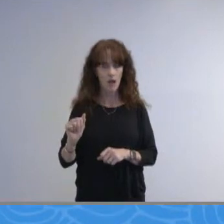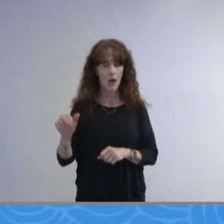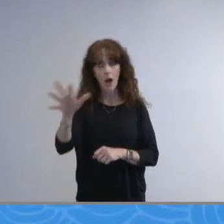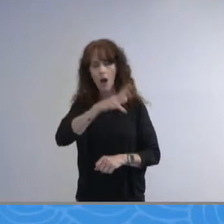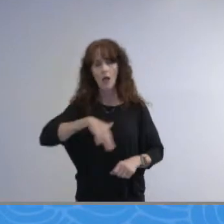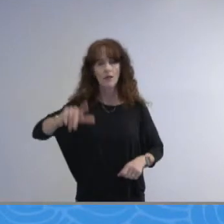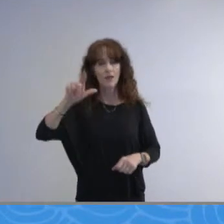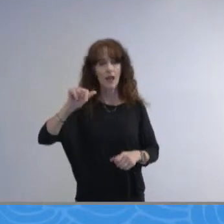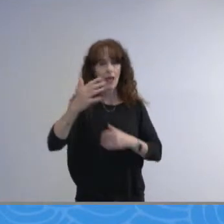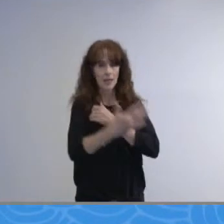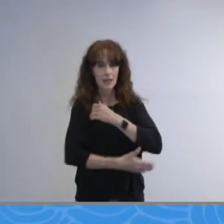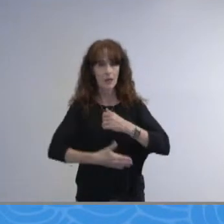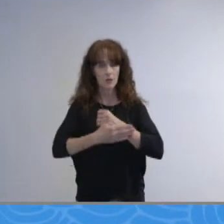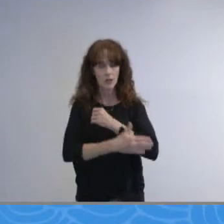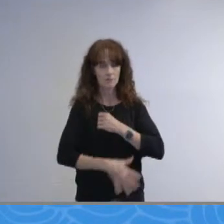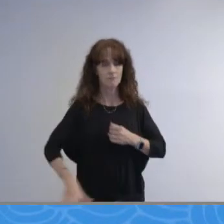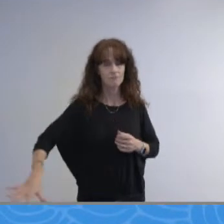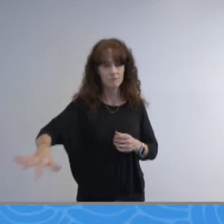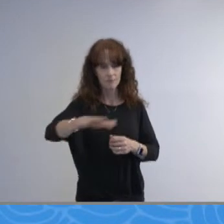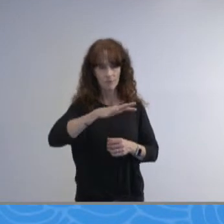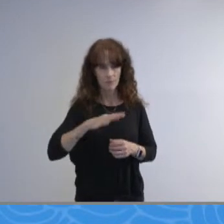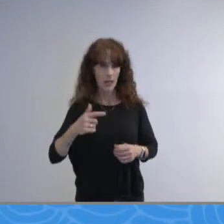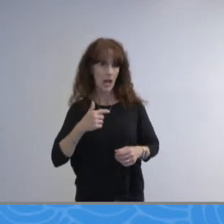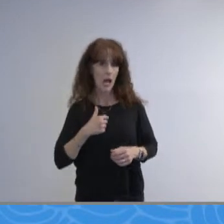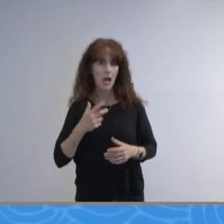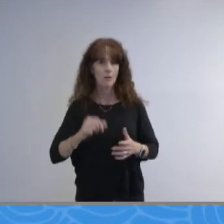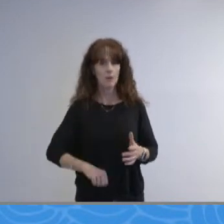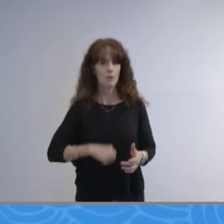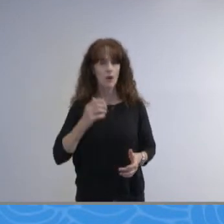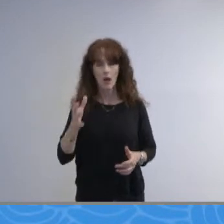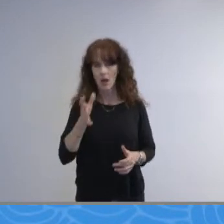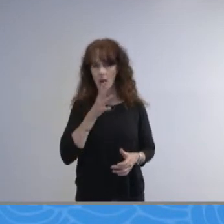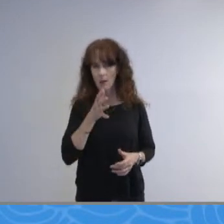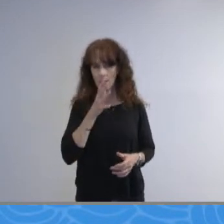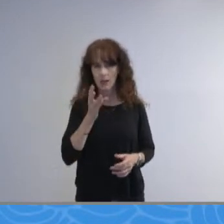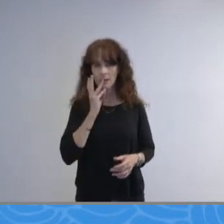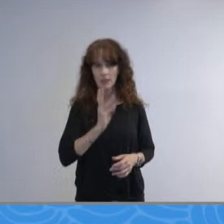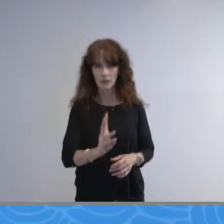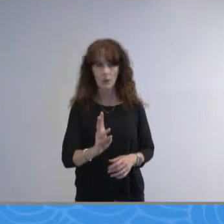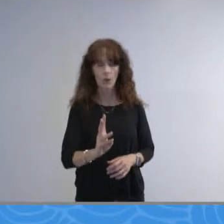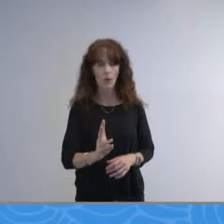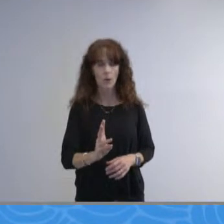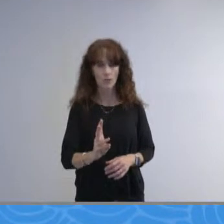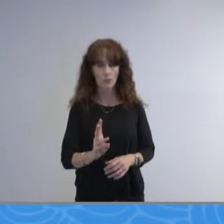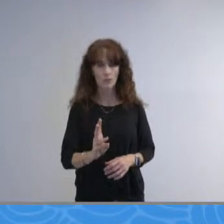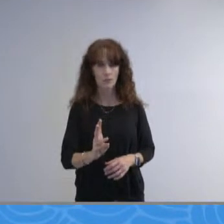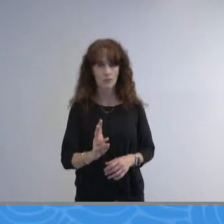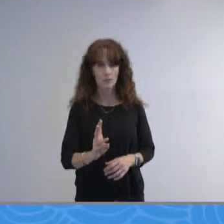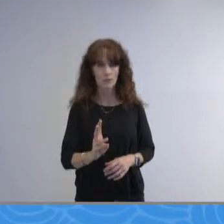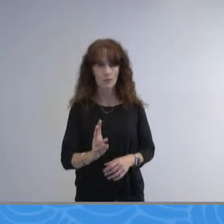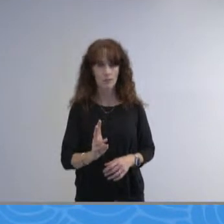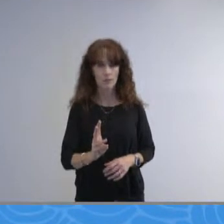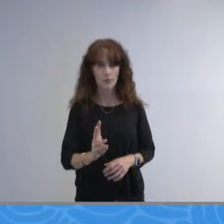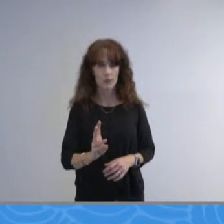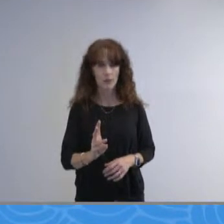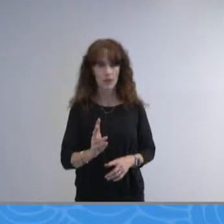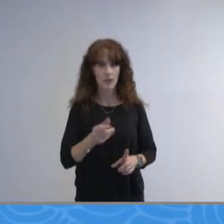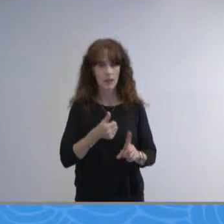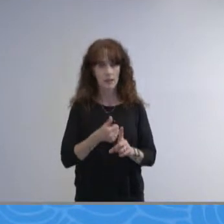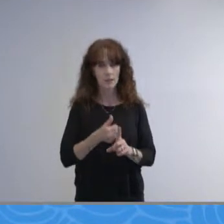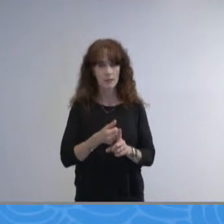County. Soy una orgullosa madre de I am a proud mother of a 6-year-old que le diagnosticaron un who